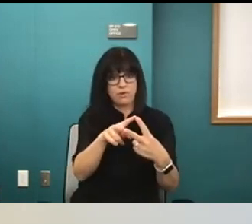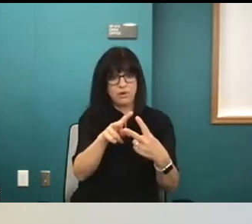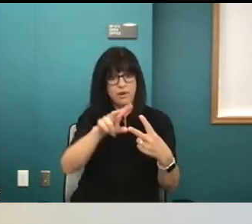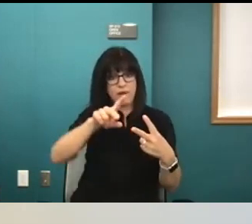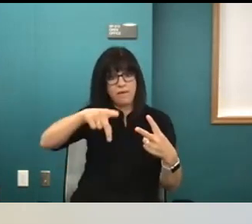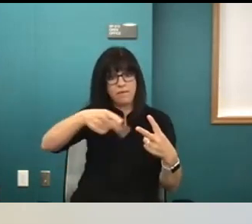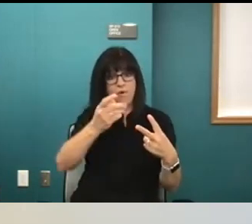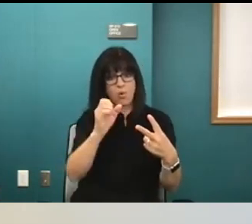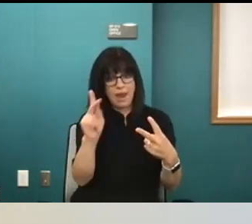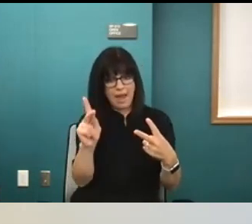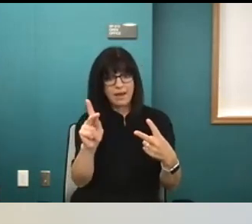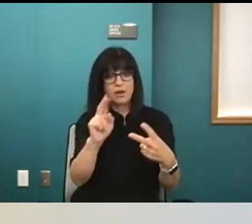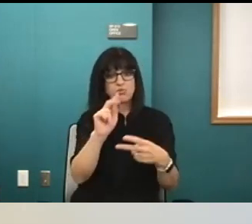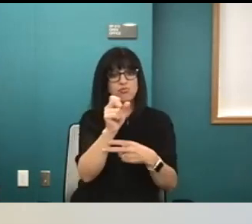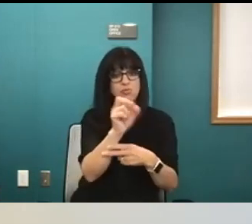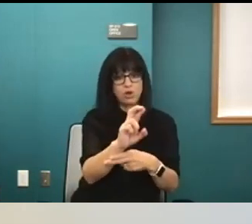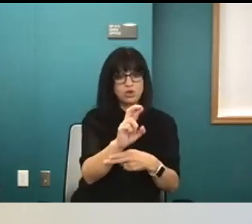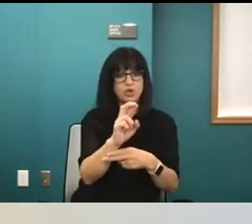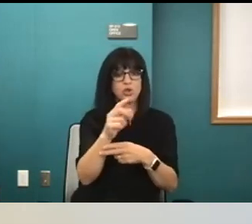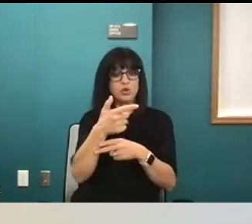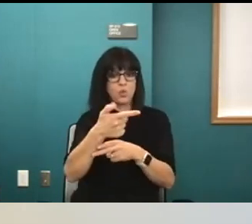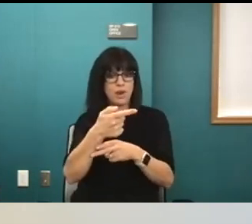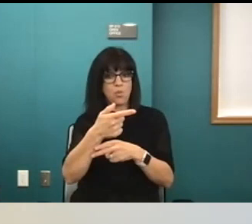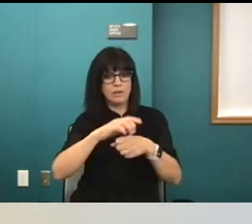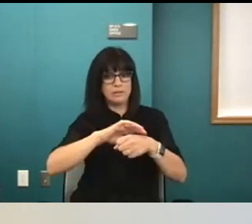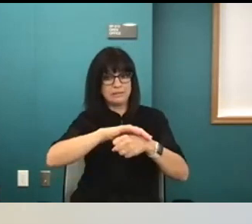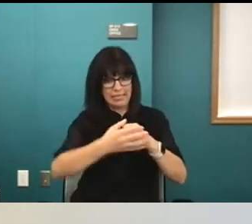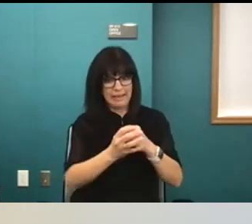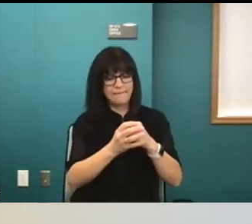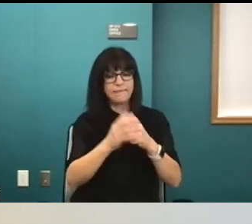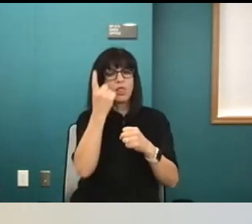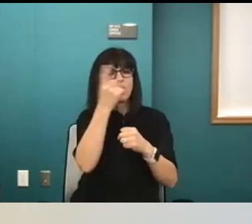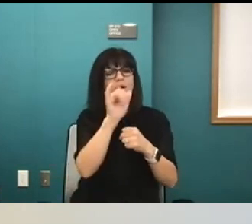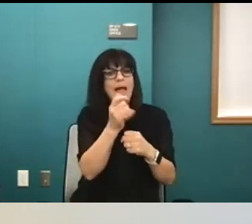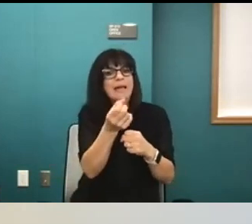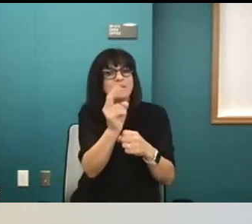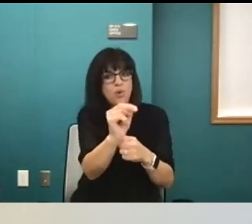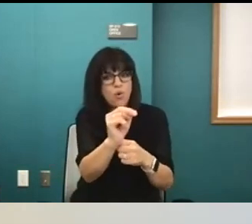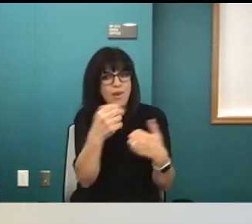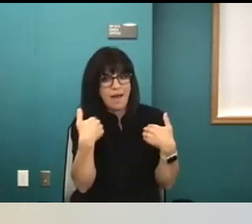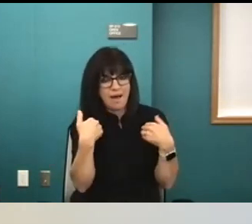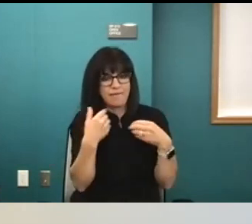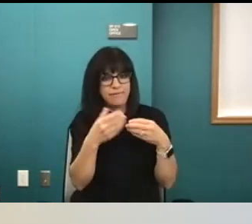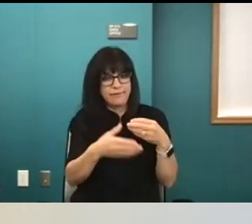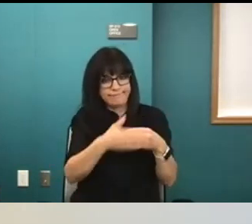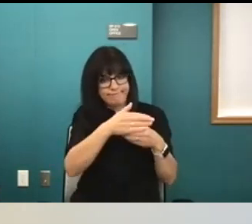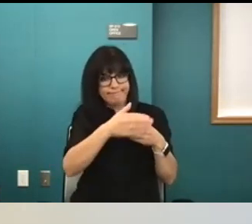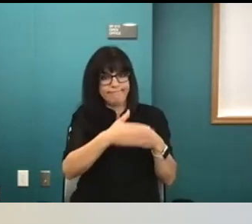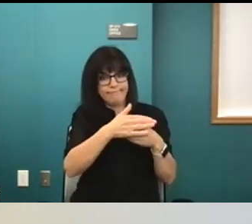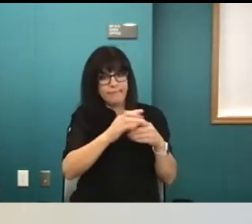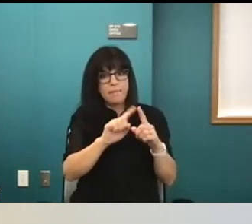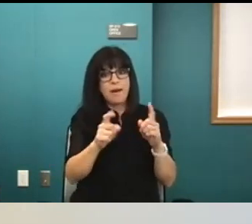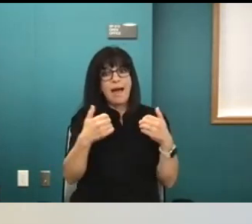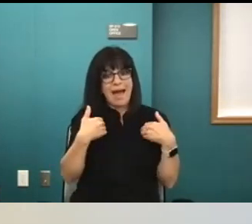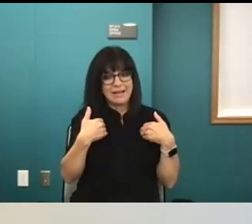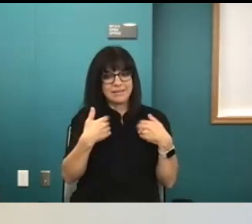are the Roger 21 sleeve, which looks like its own battery cover, except for it has the actual